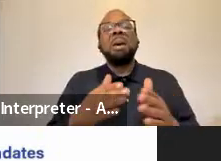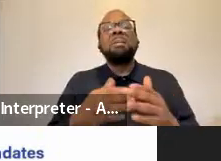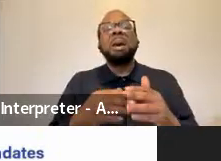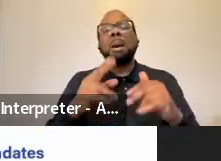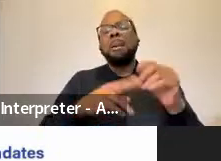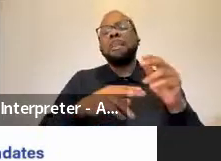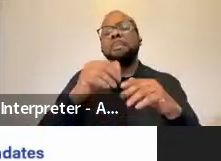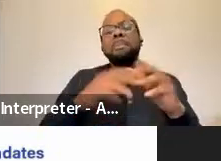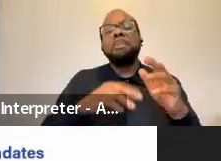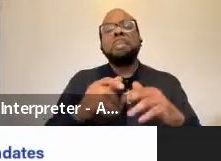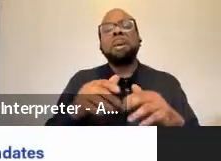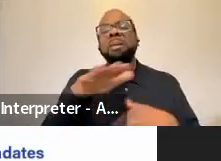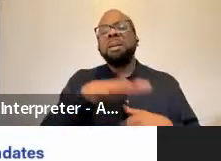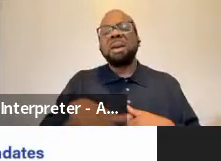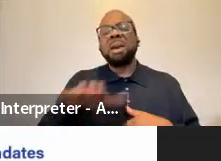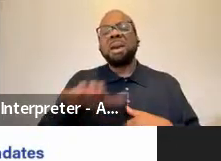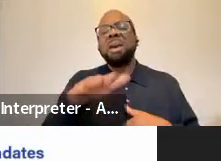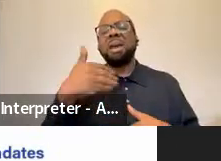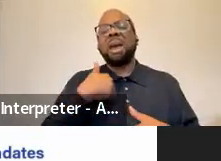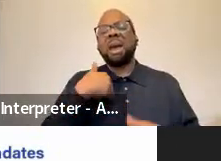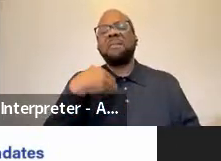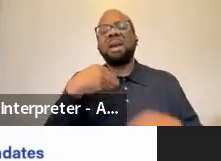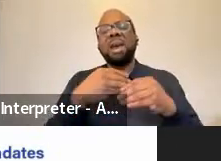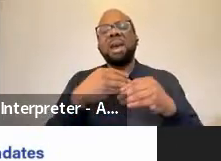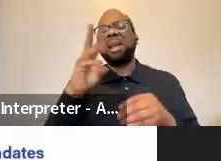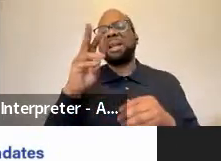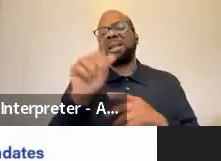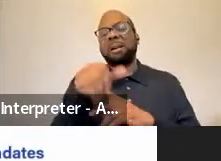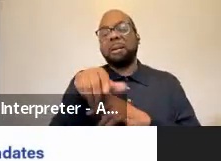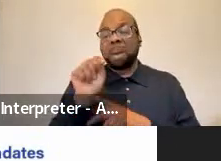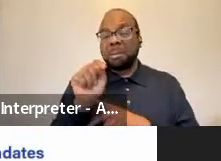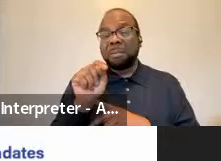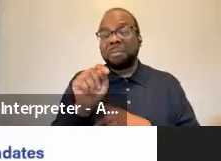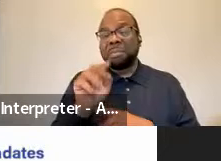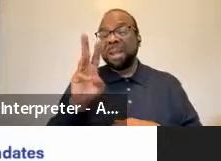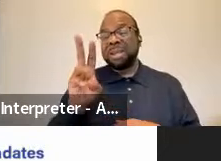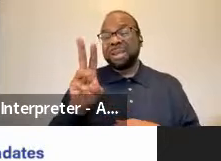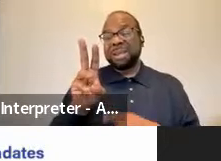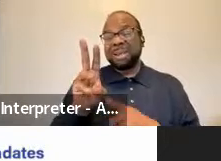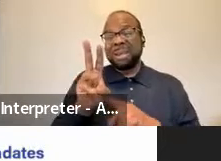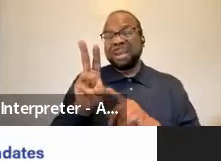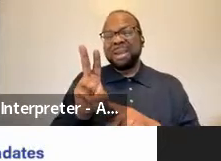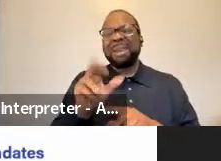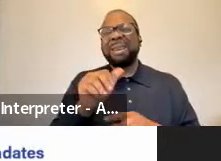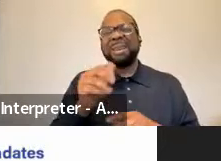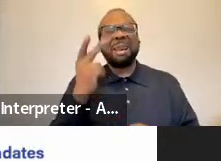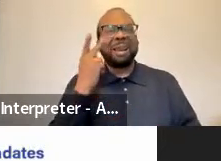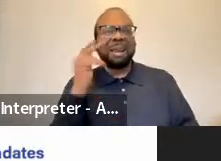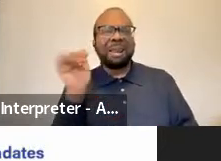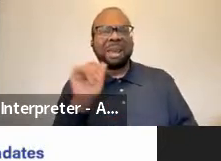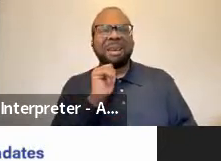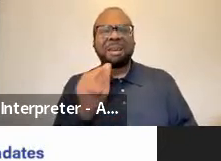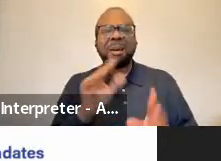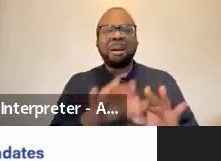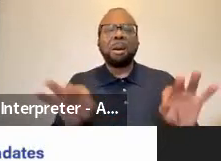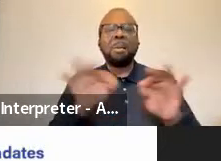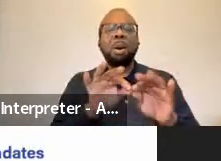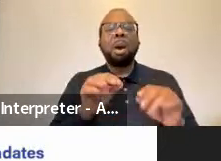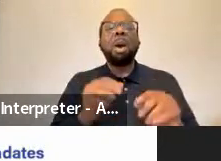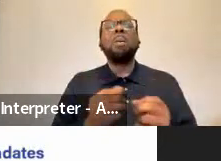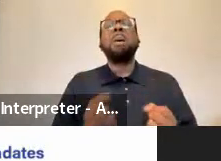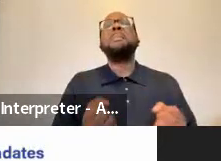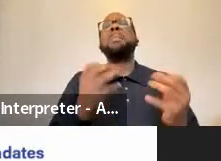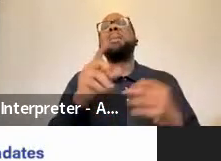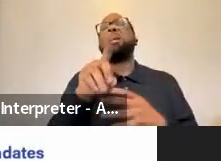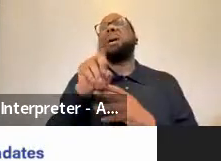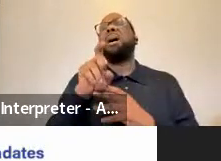additional apartments. Again, six additional apartments may not seem significant, but when hundreds of sites across the city